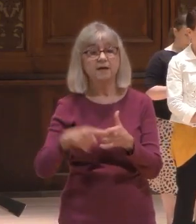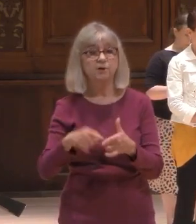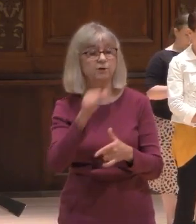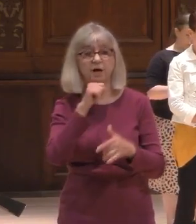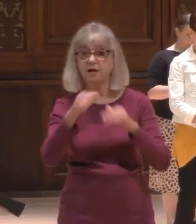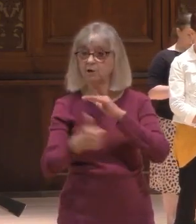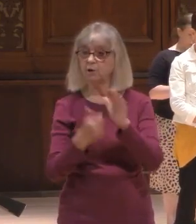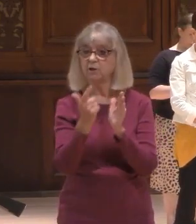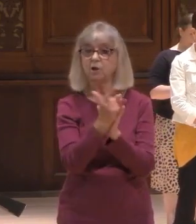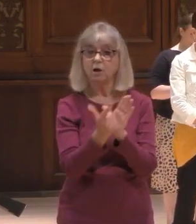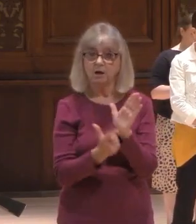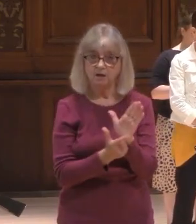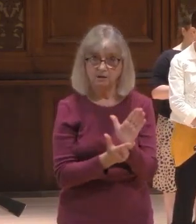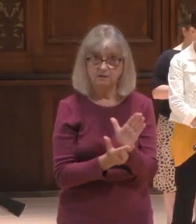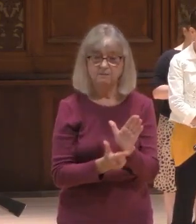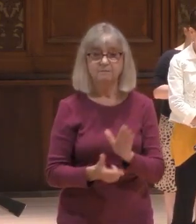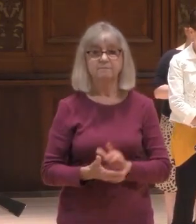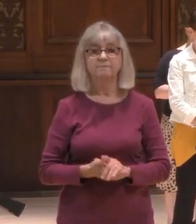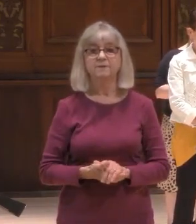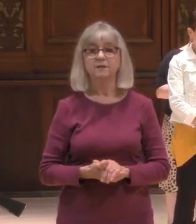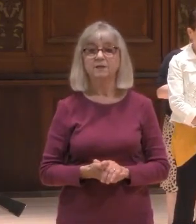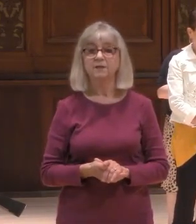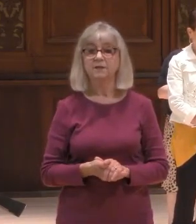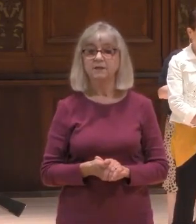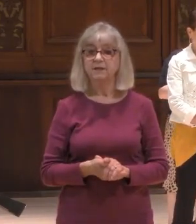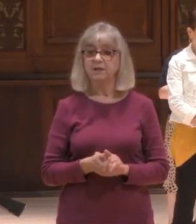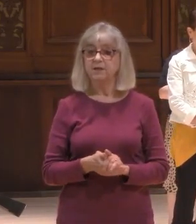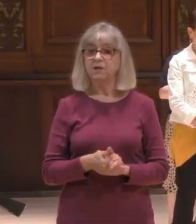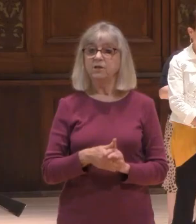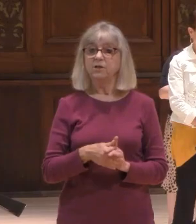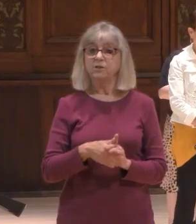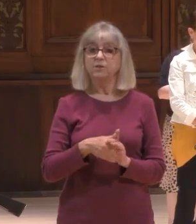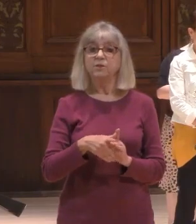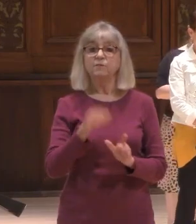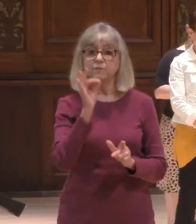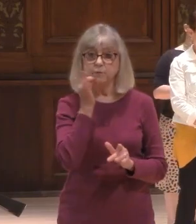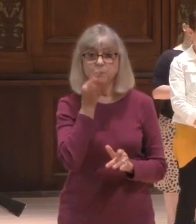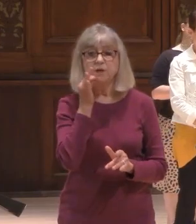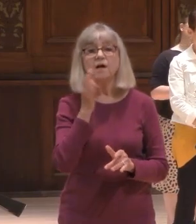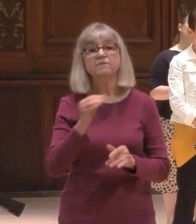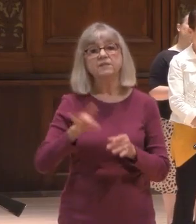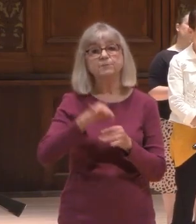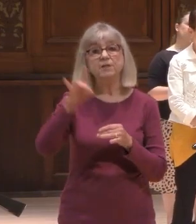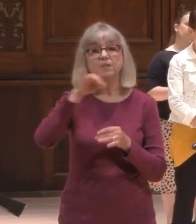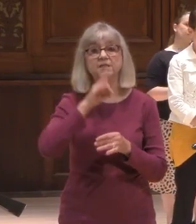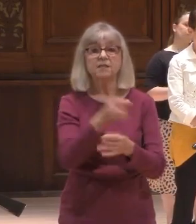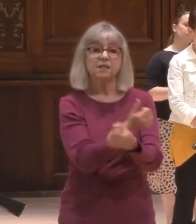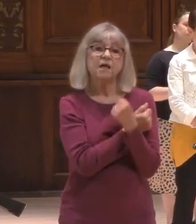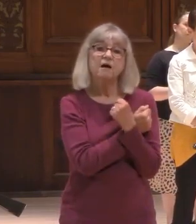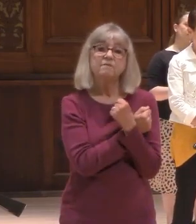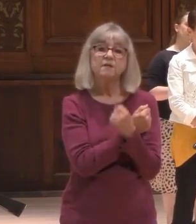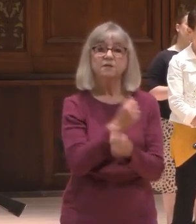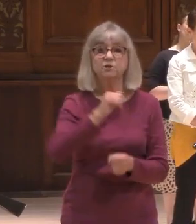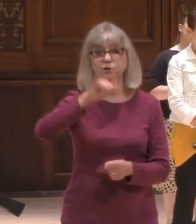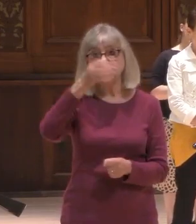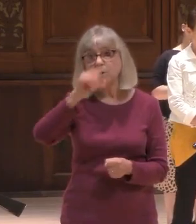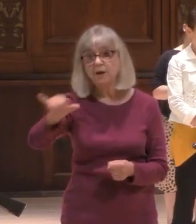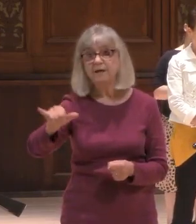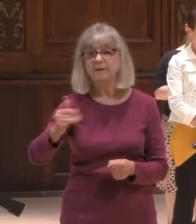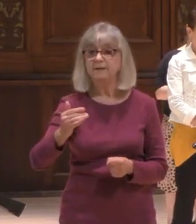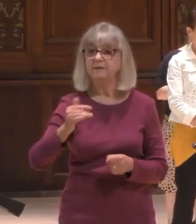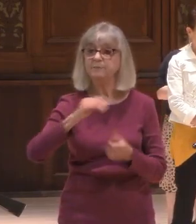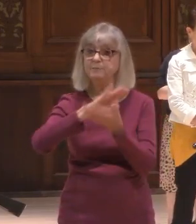law. The fruit of the Spirit is love, joy,